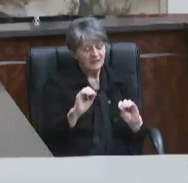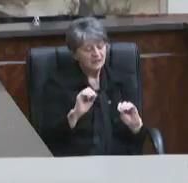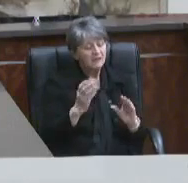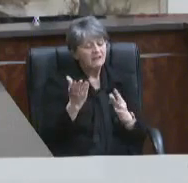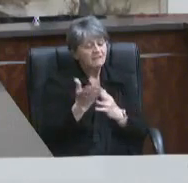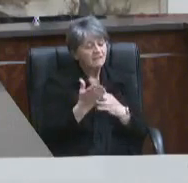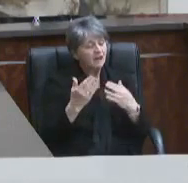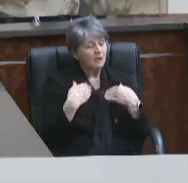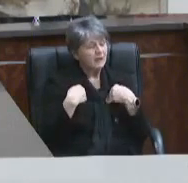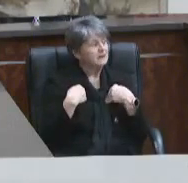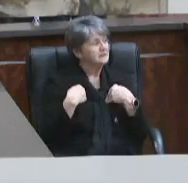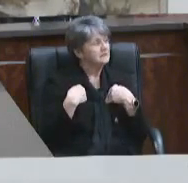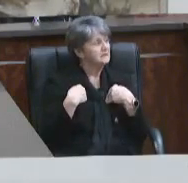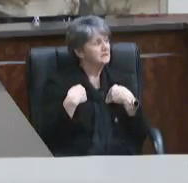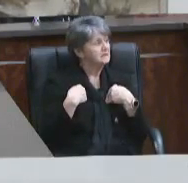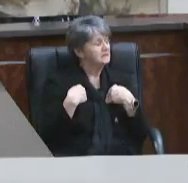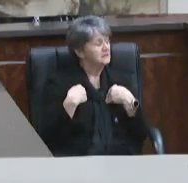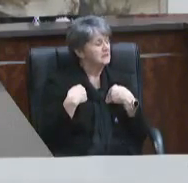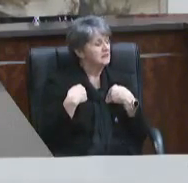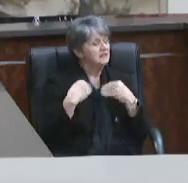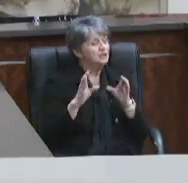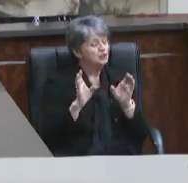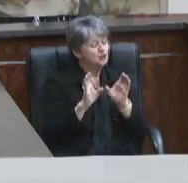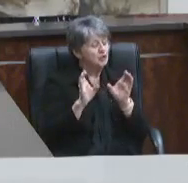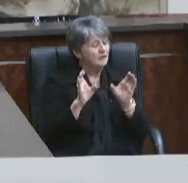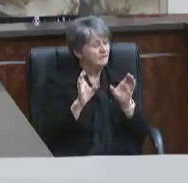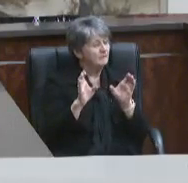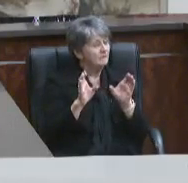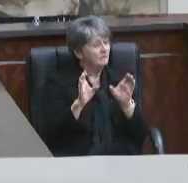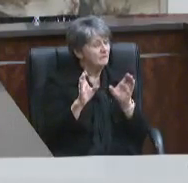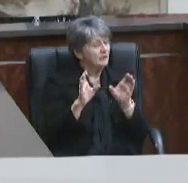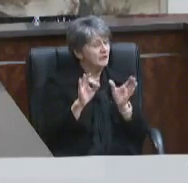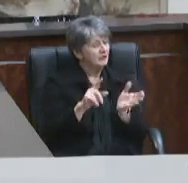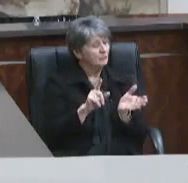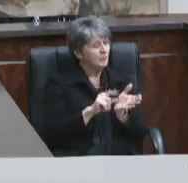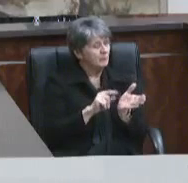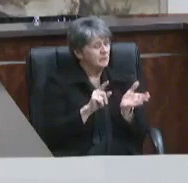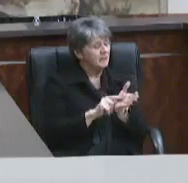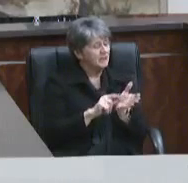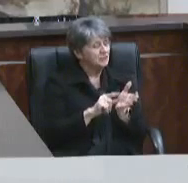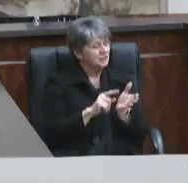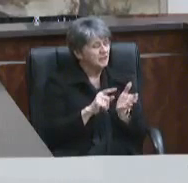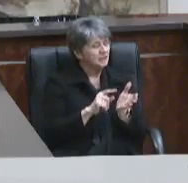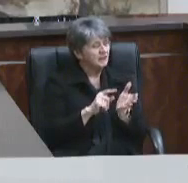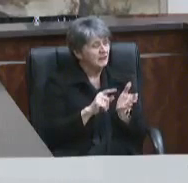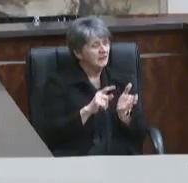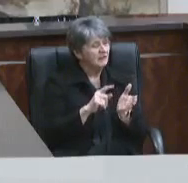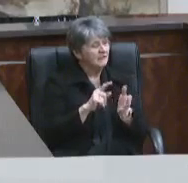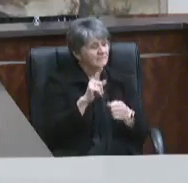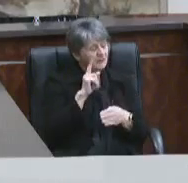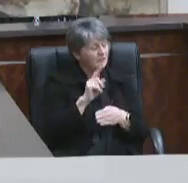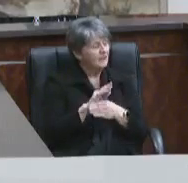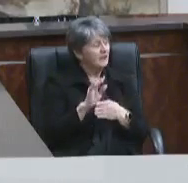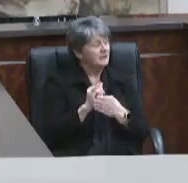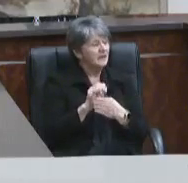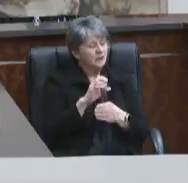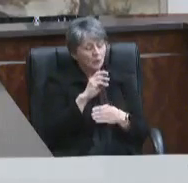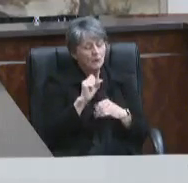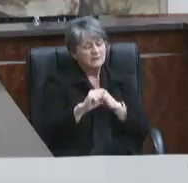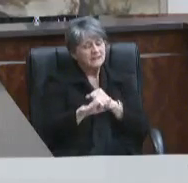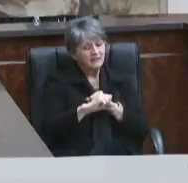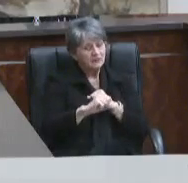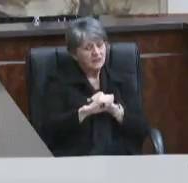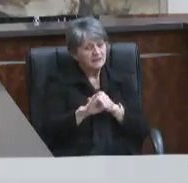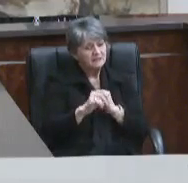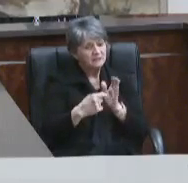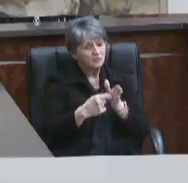contains a certificate of publication verifying that this application and public hearing was advertised as